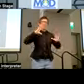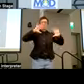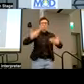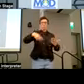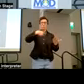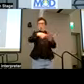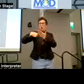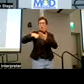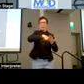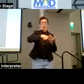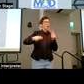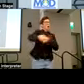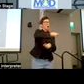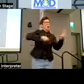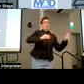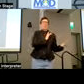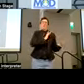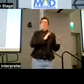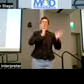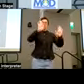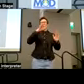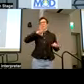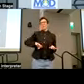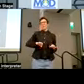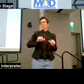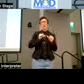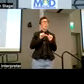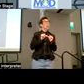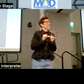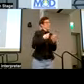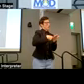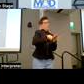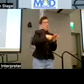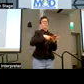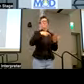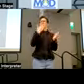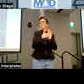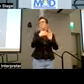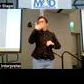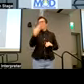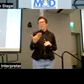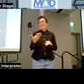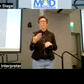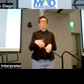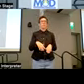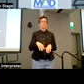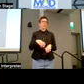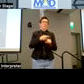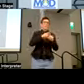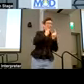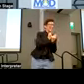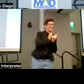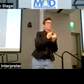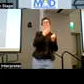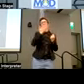talking and sharing information and experiences is just tremendous and keep this on the front burner. Again, I want to thank you on behalf of certainly my team, but